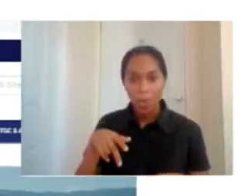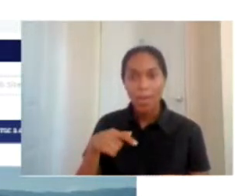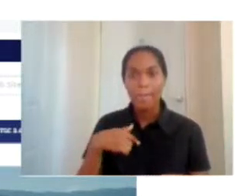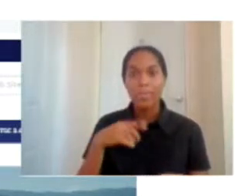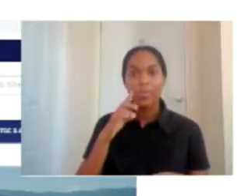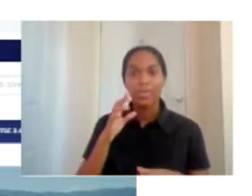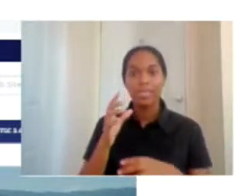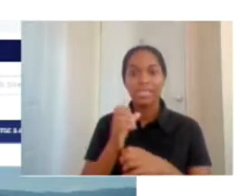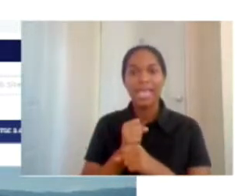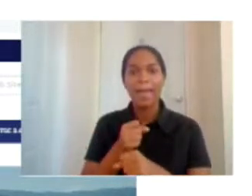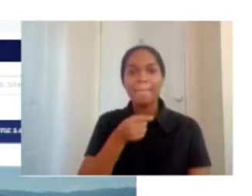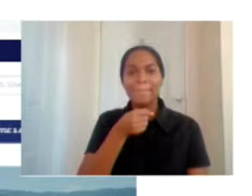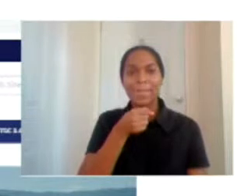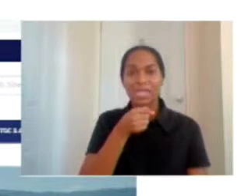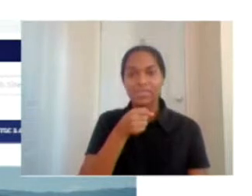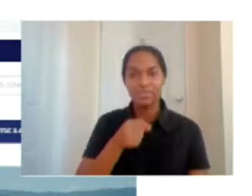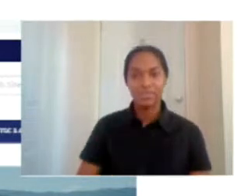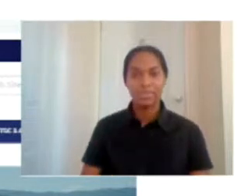microphone.